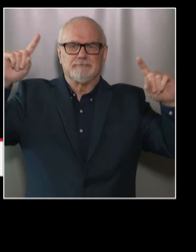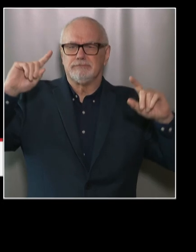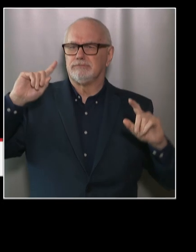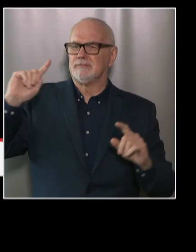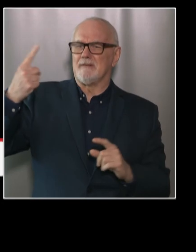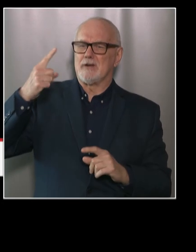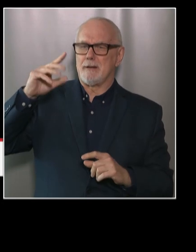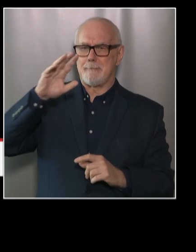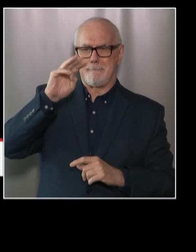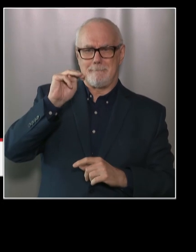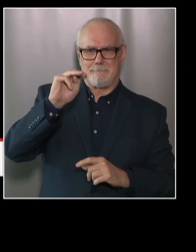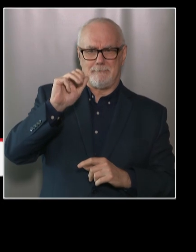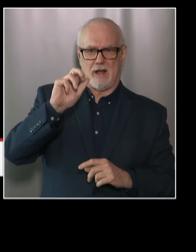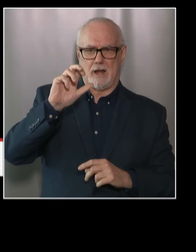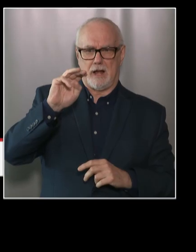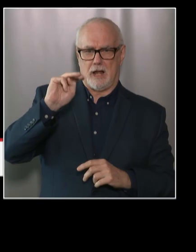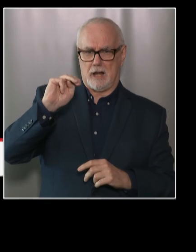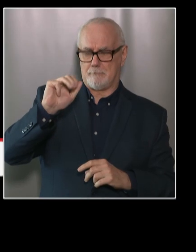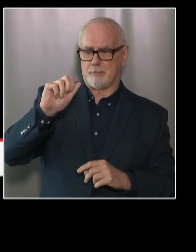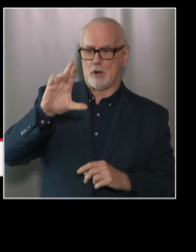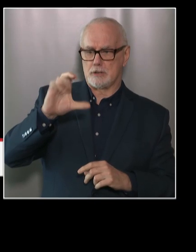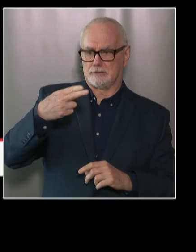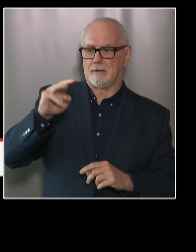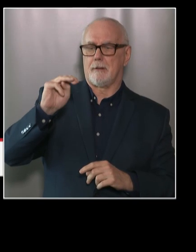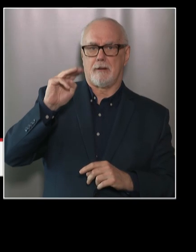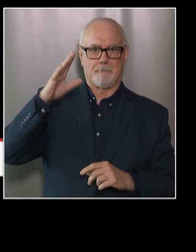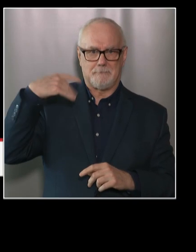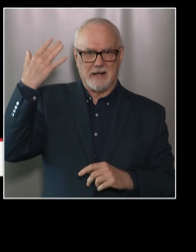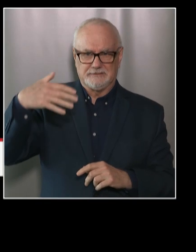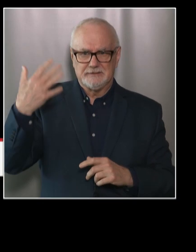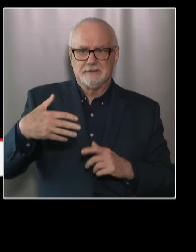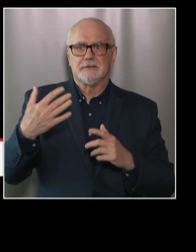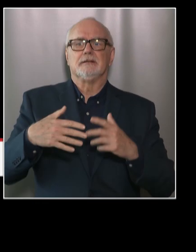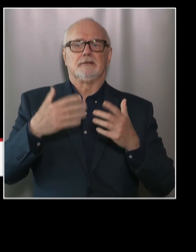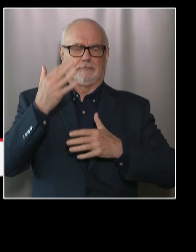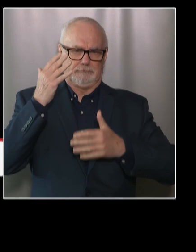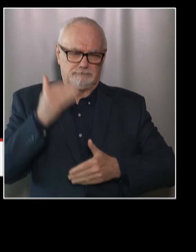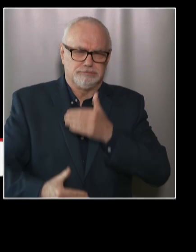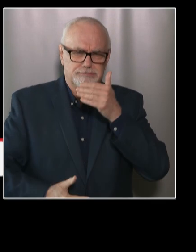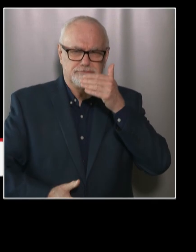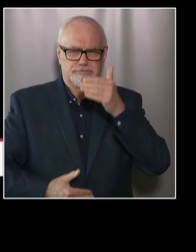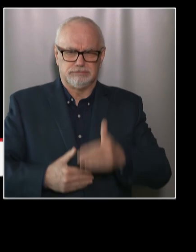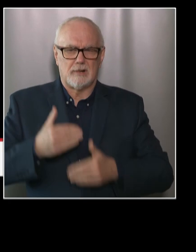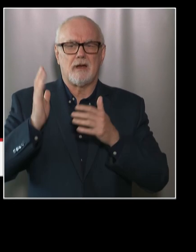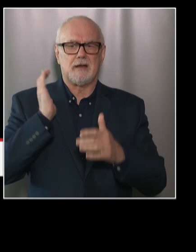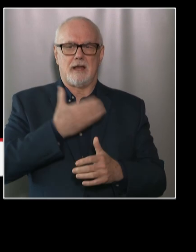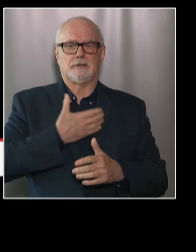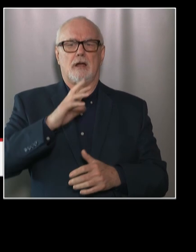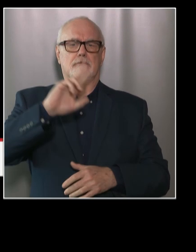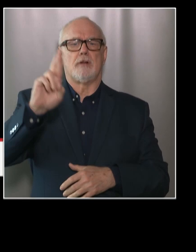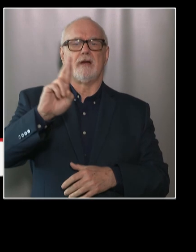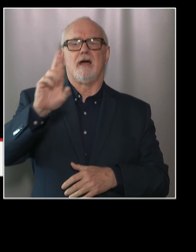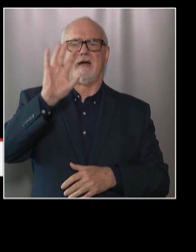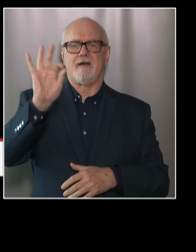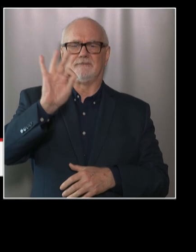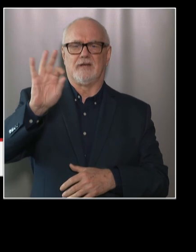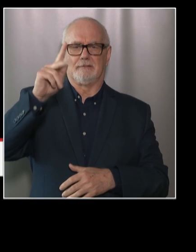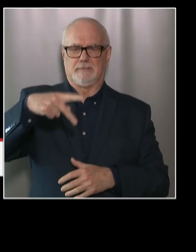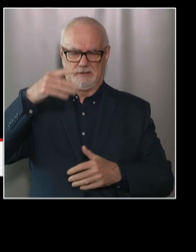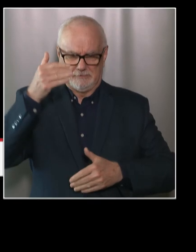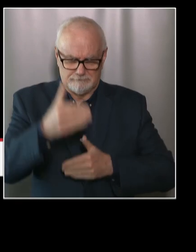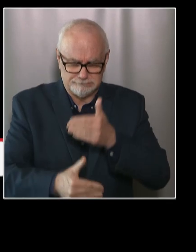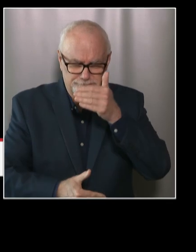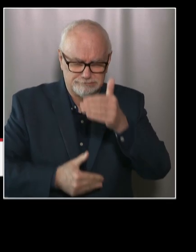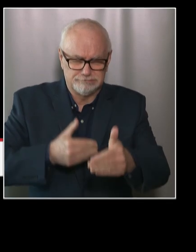district's Our RFP process. Our RFP is a community-based approach implemented by Mayor Bowser's first term